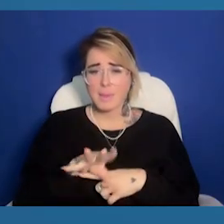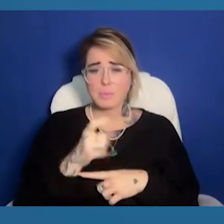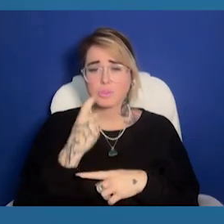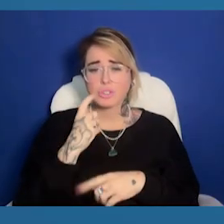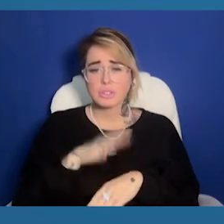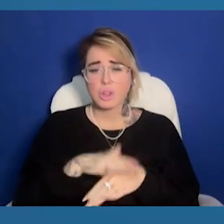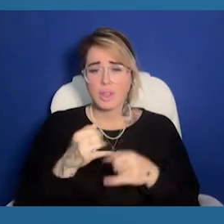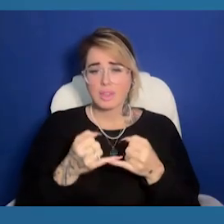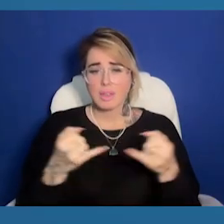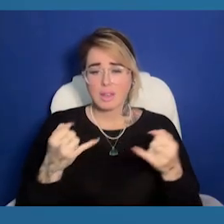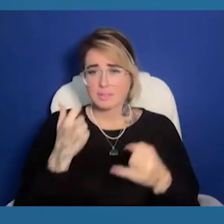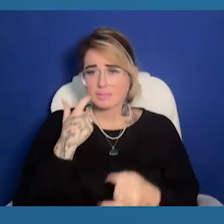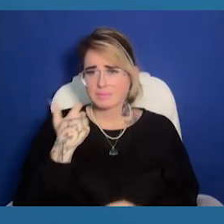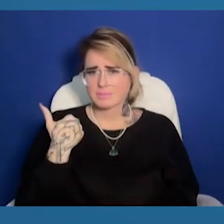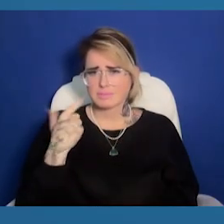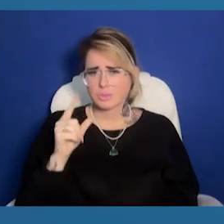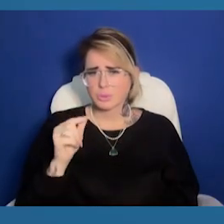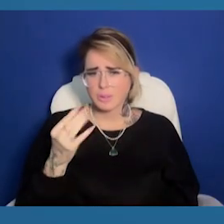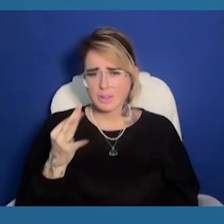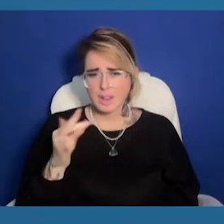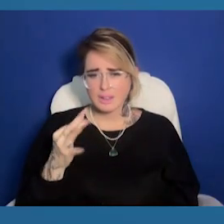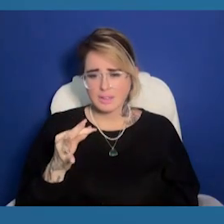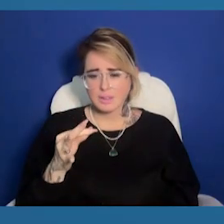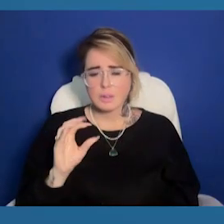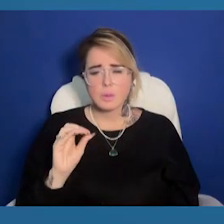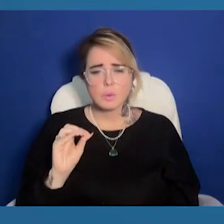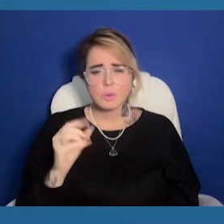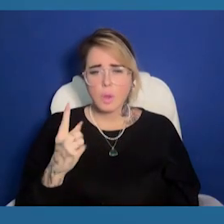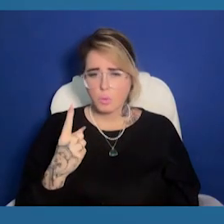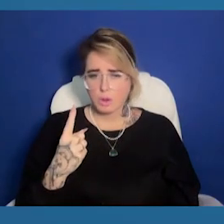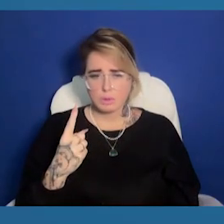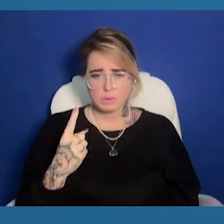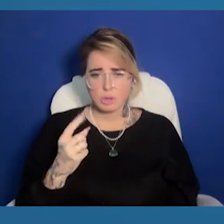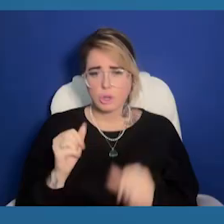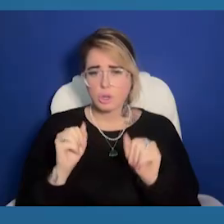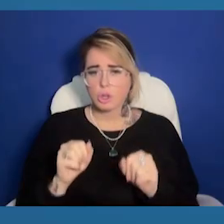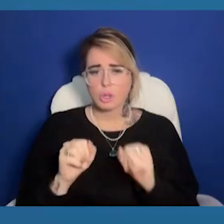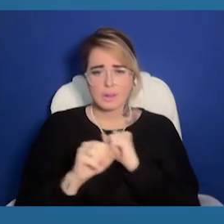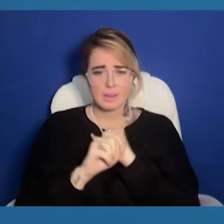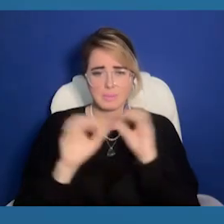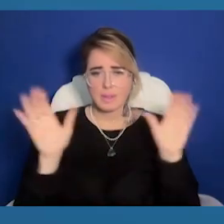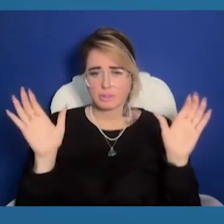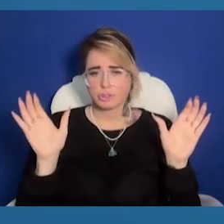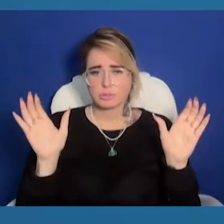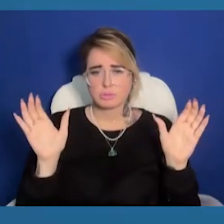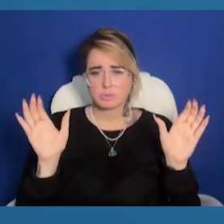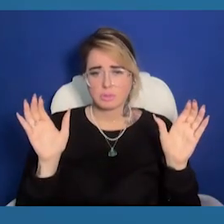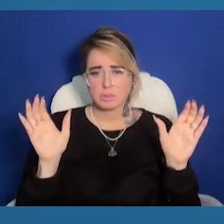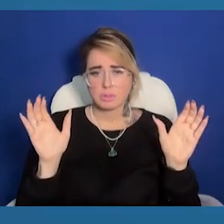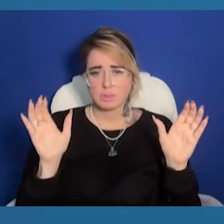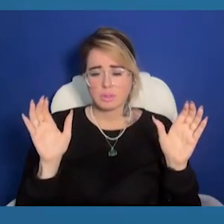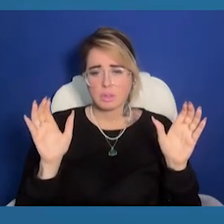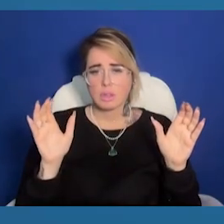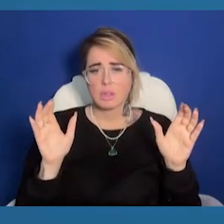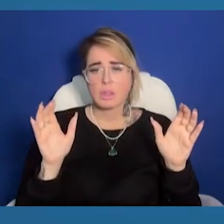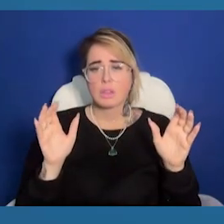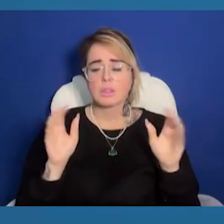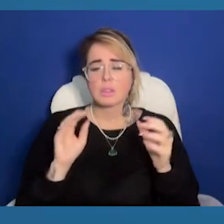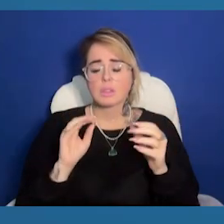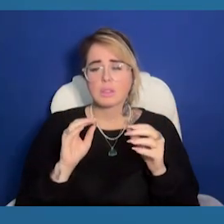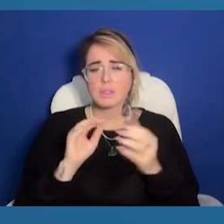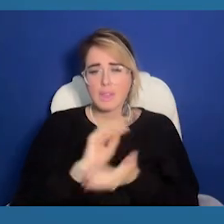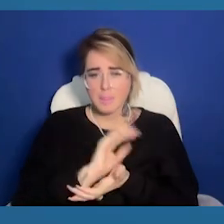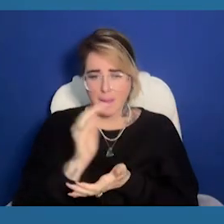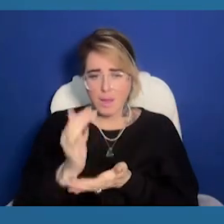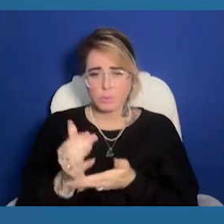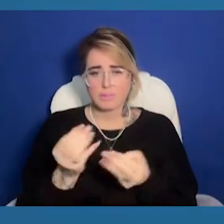just in 2019. No one could have imagined the amount of materials